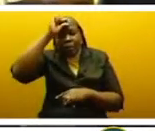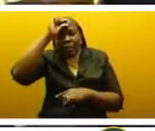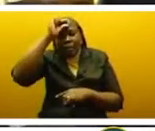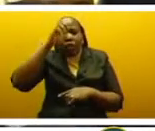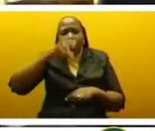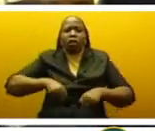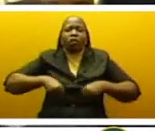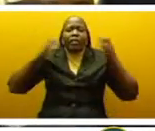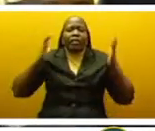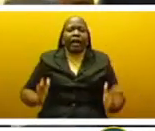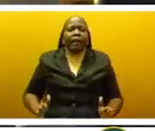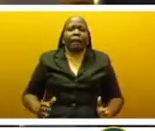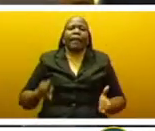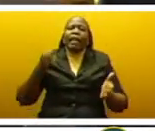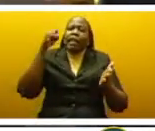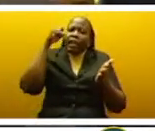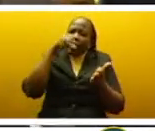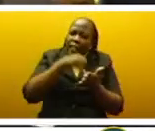President,